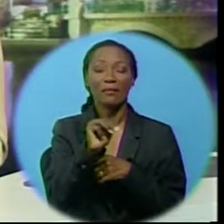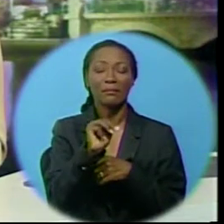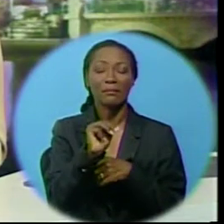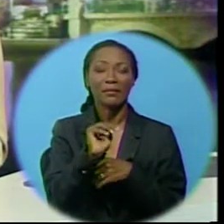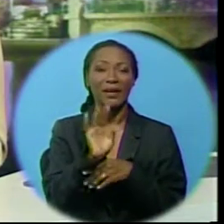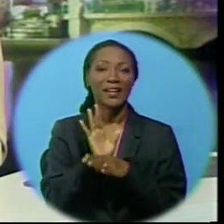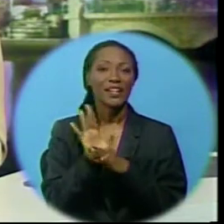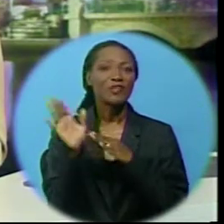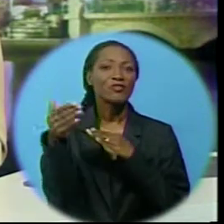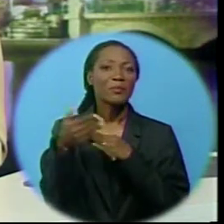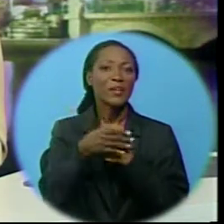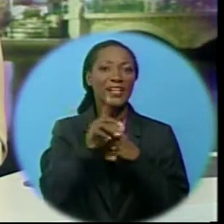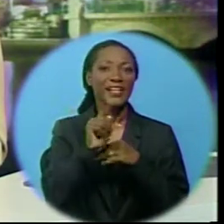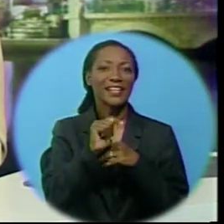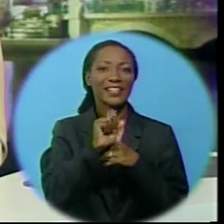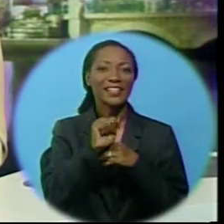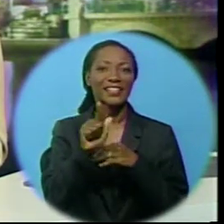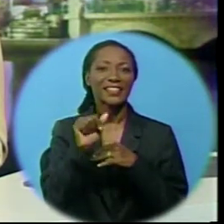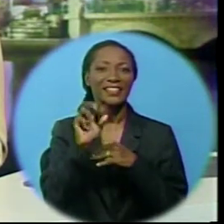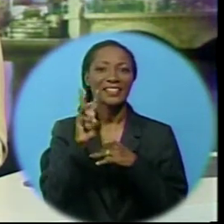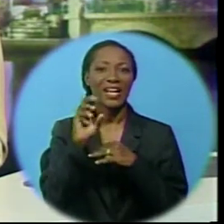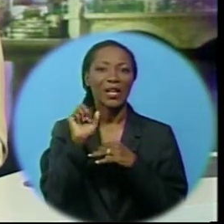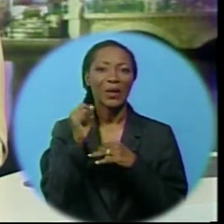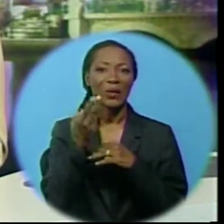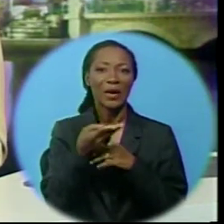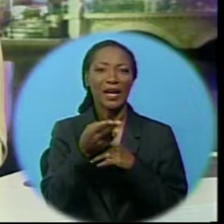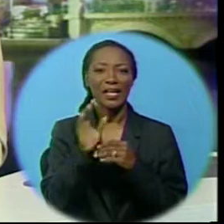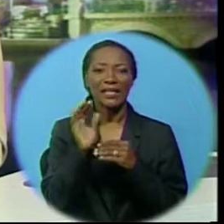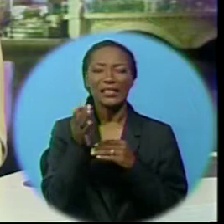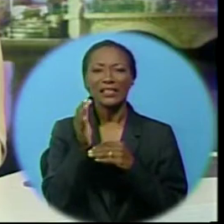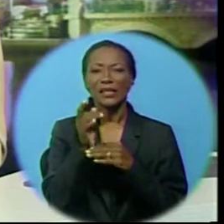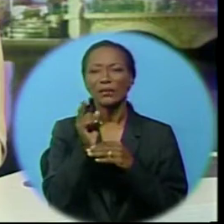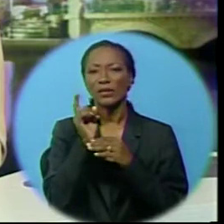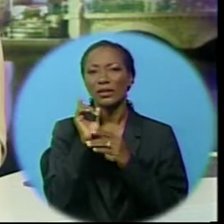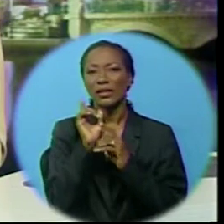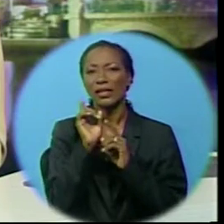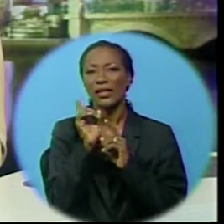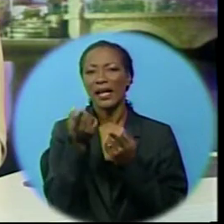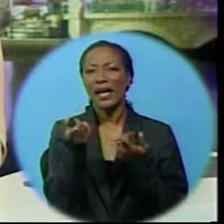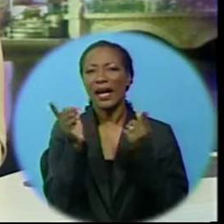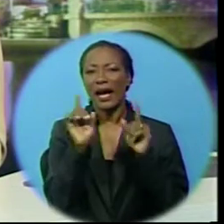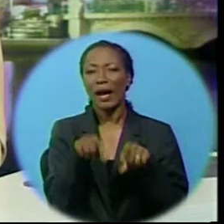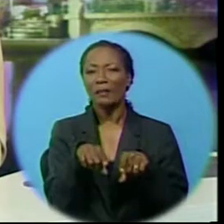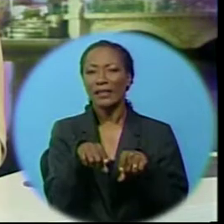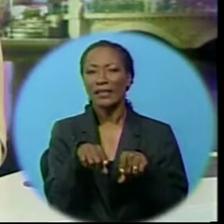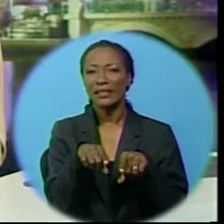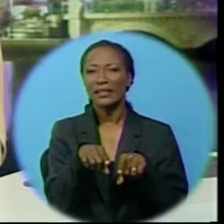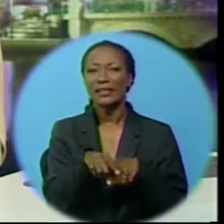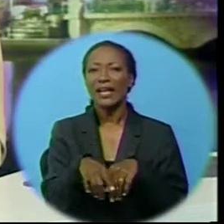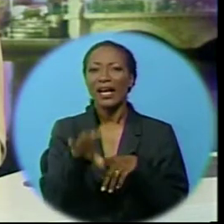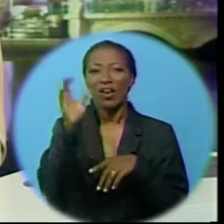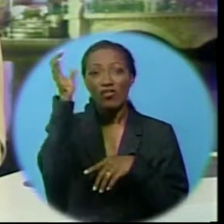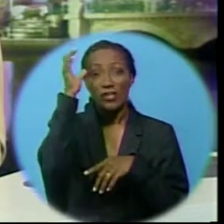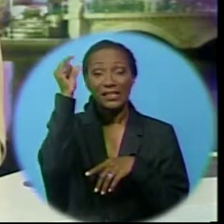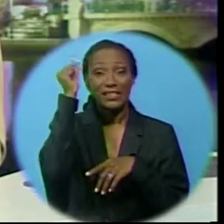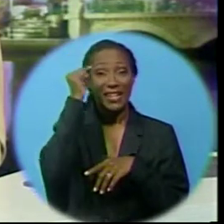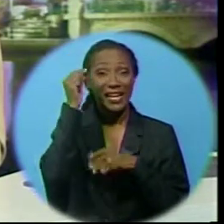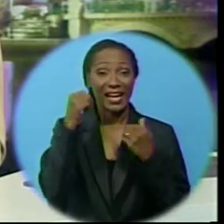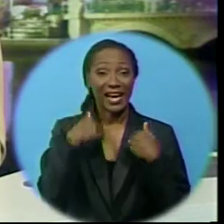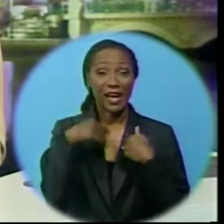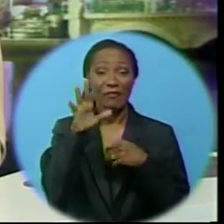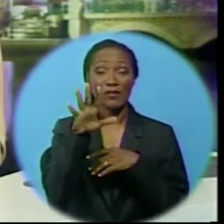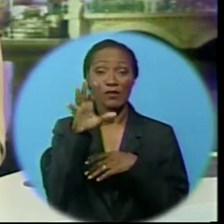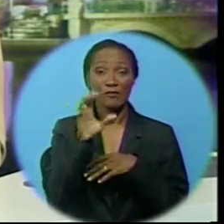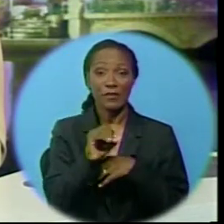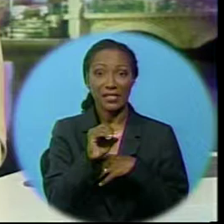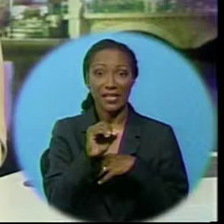Jamaica Tallawahs seem to go as their skipper goes. A second consecutive undefeated half-century by Chris Gale has led the Appleton Estate